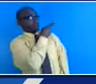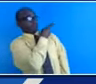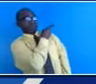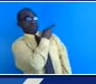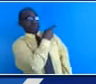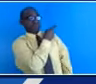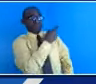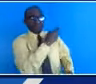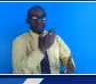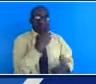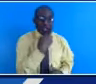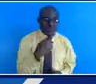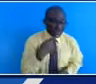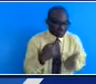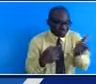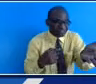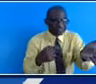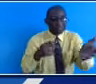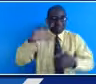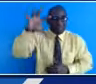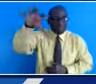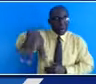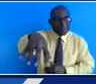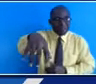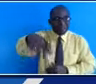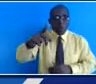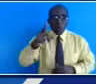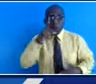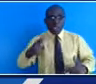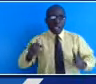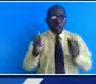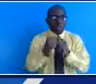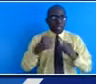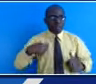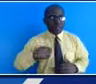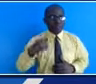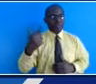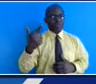here. Glenn, tell us a little bit about your experiences with RiverMarket.